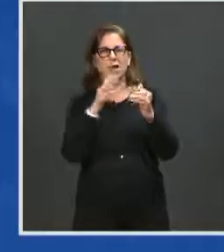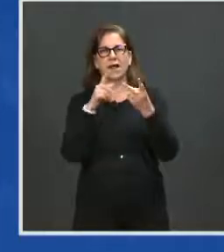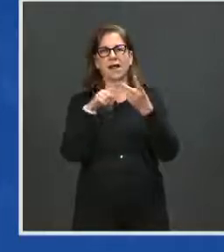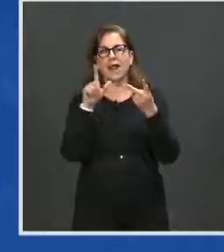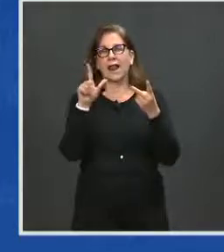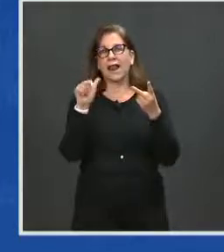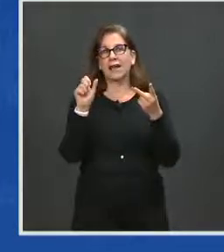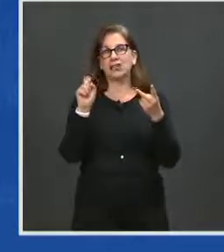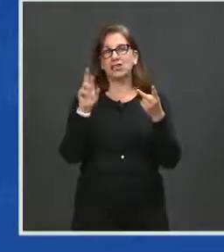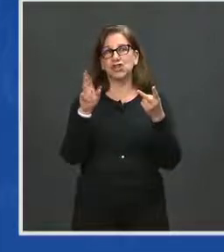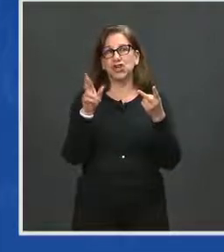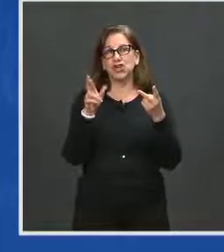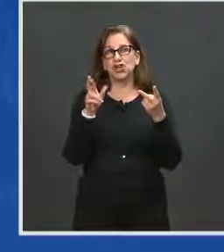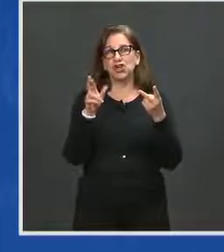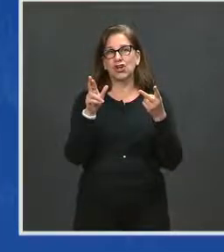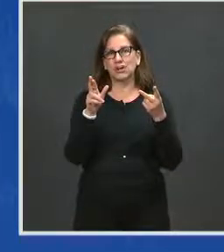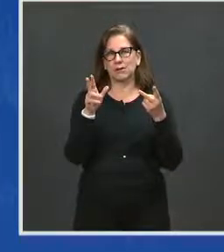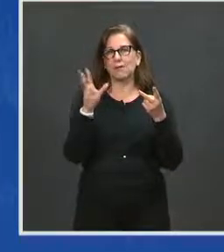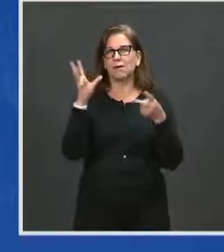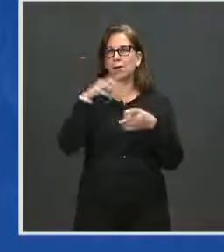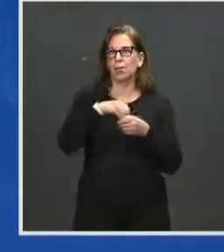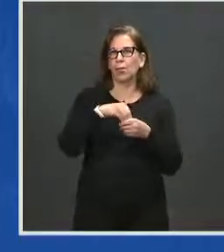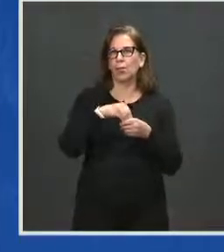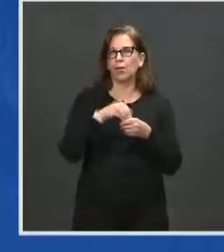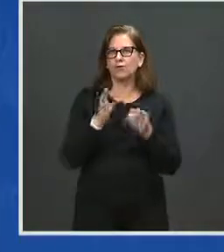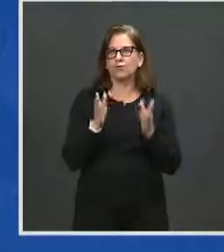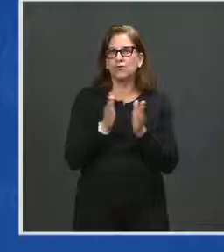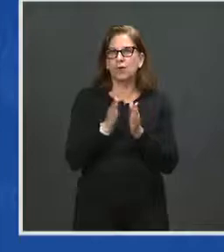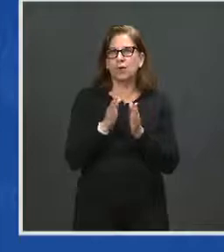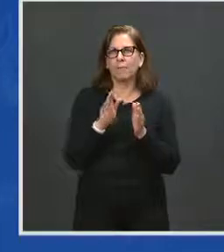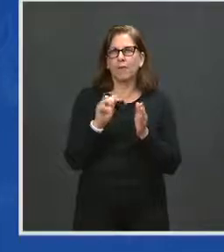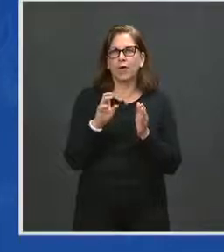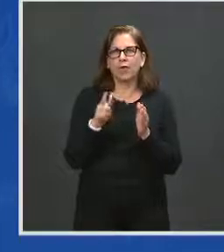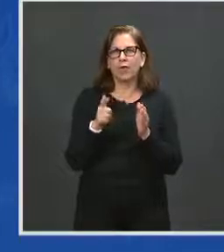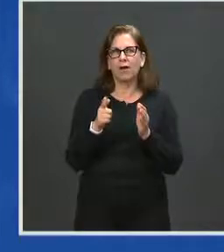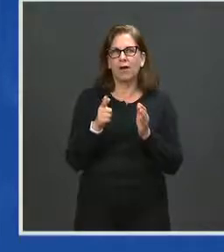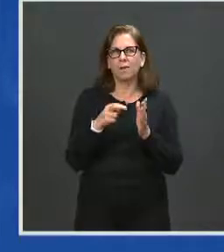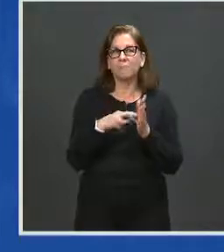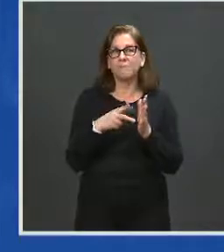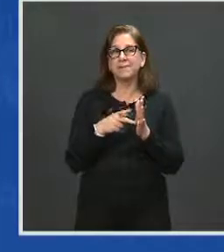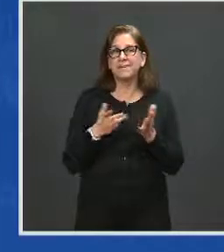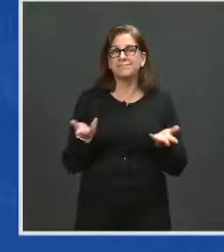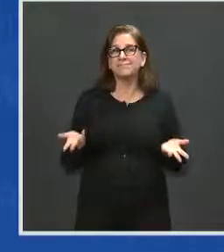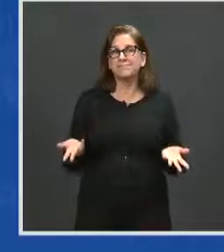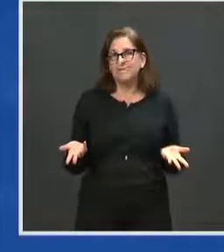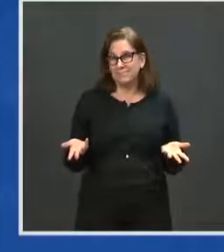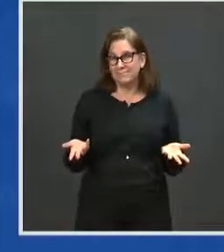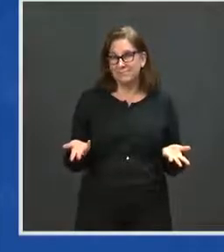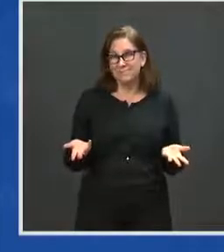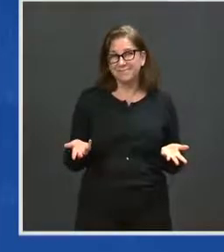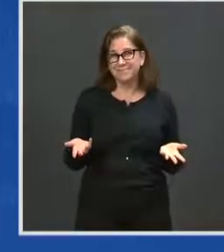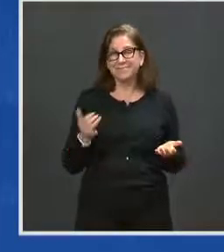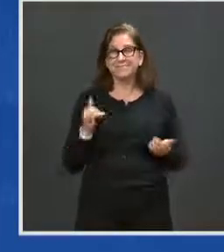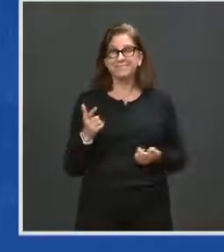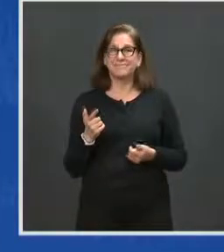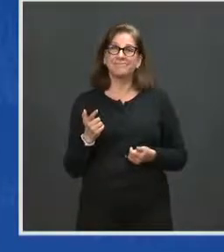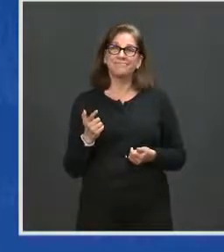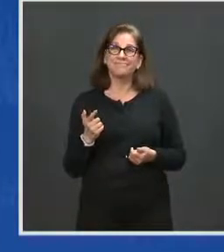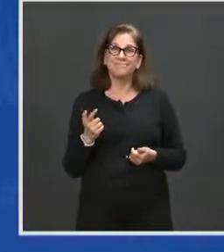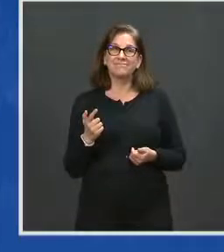short-barreled rifle, a weapon that is, in the words of the statute, quote, intended to be fired from the